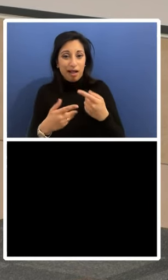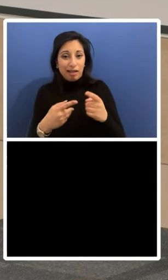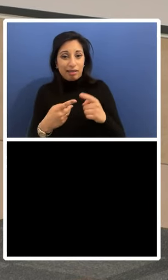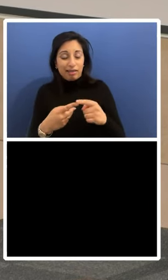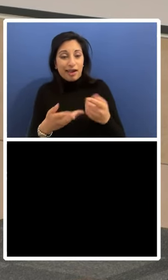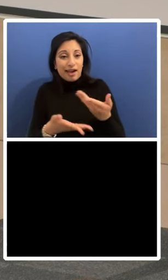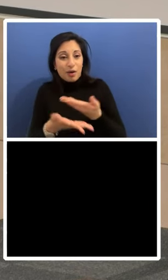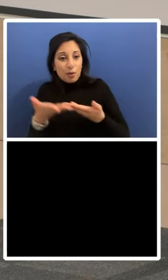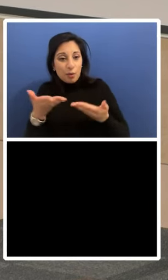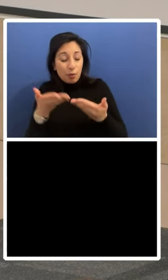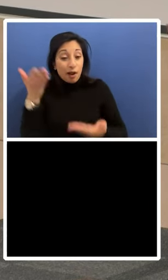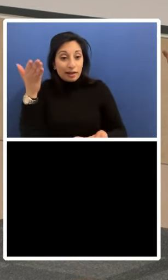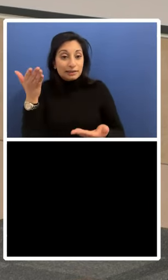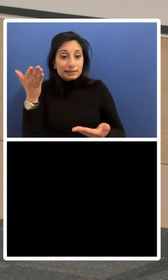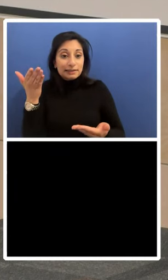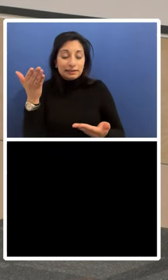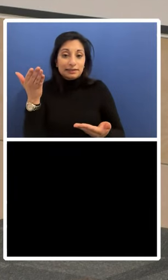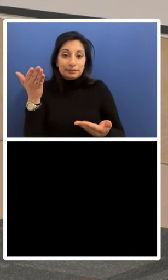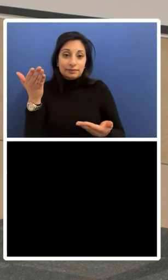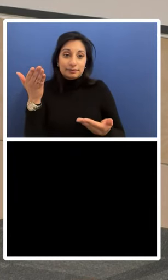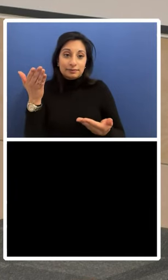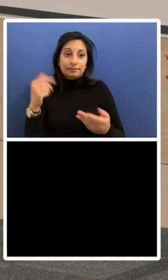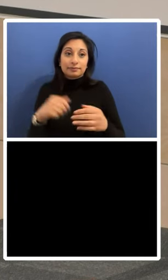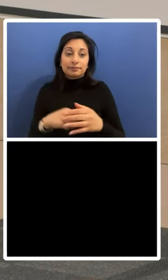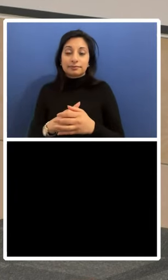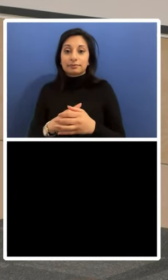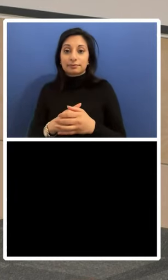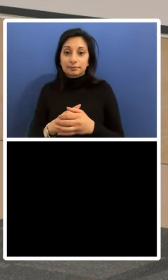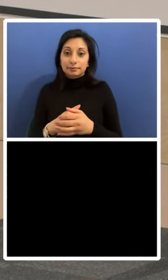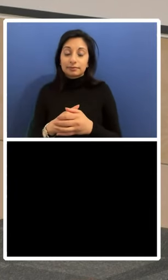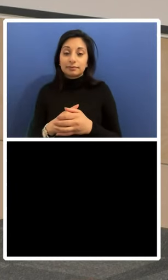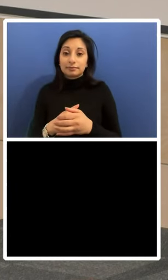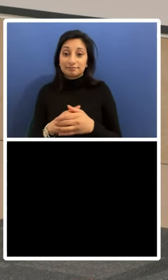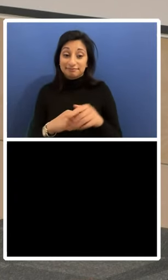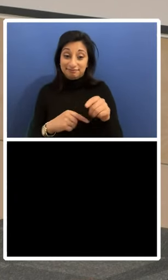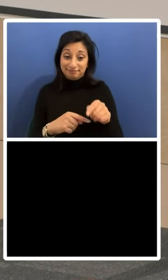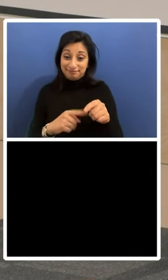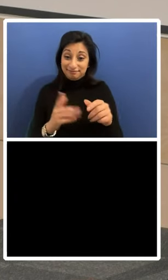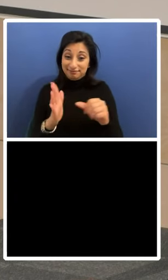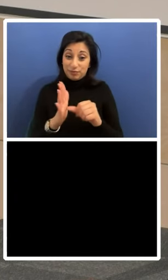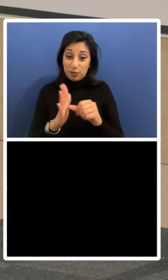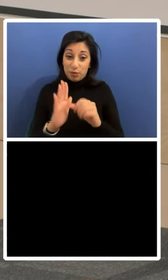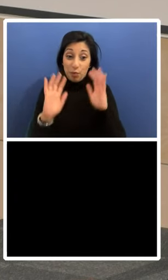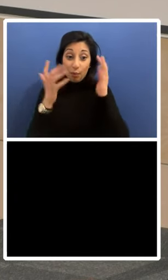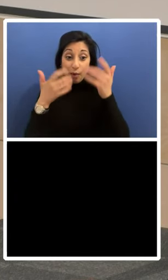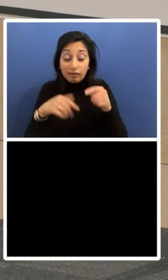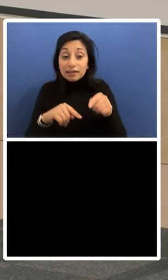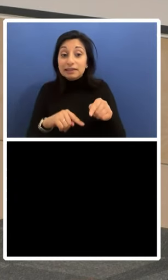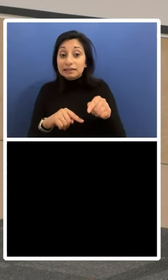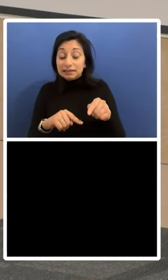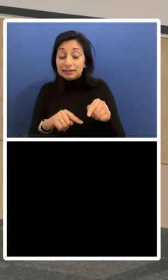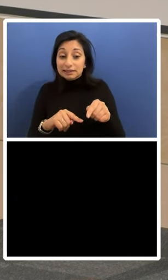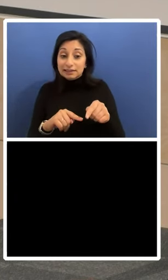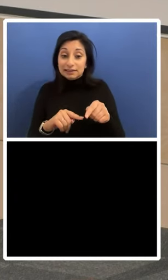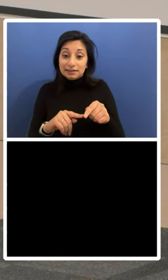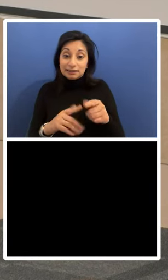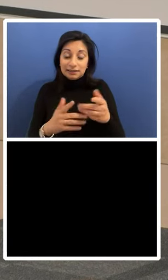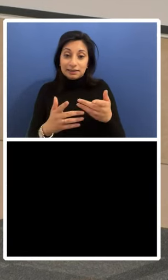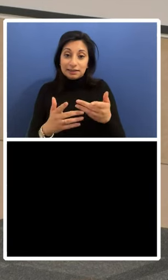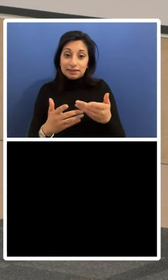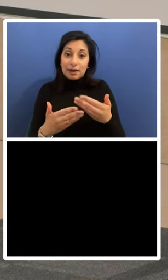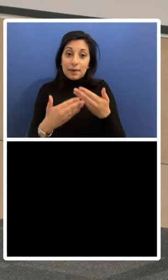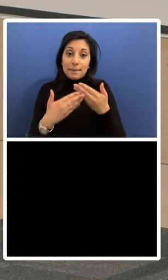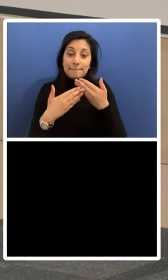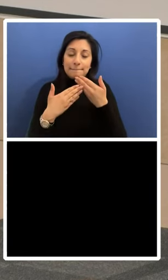that. So if these issues worry you, and they should worry you, I think you've got lots of reasons to worry about these things, please do put this note in